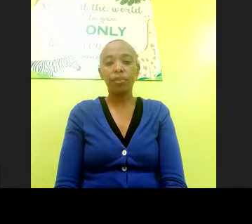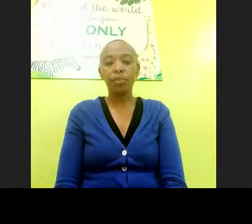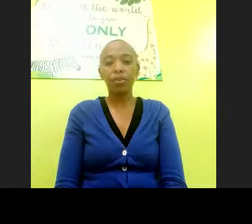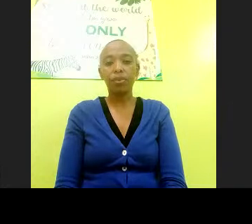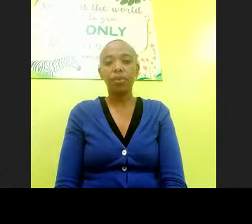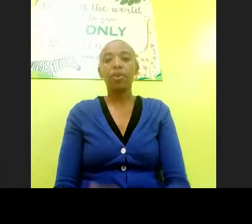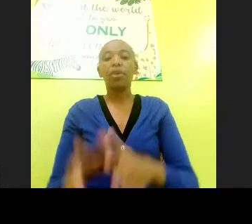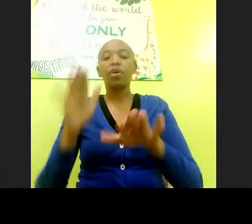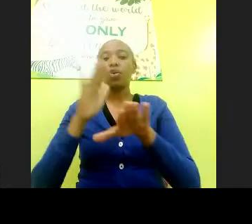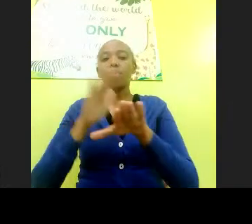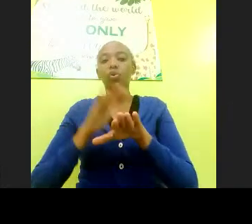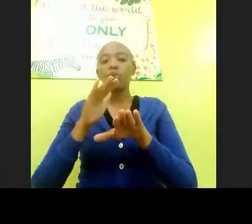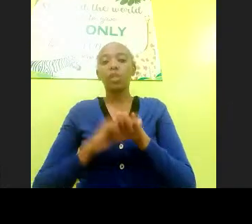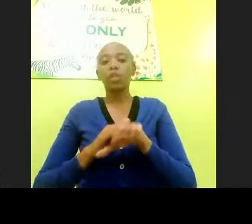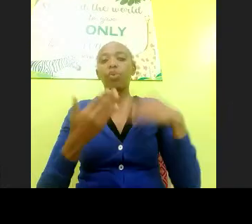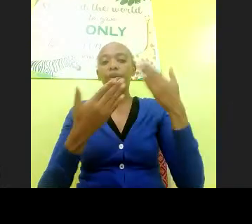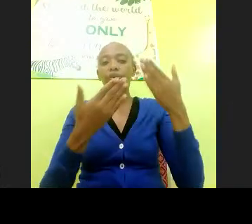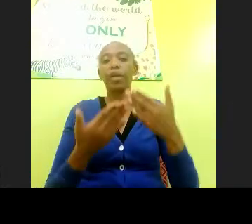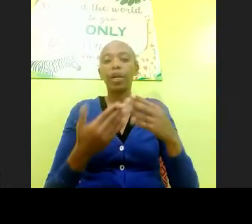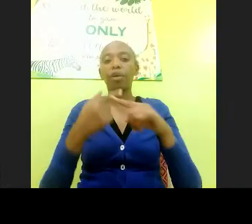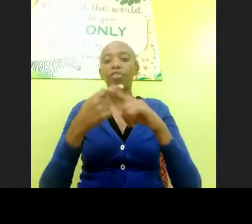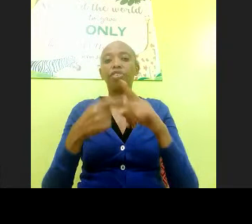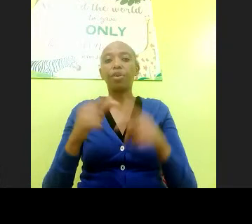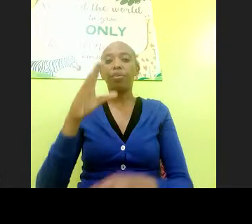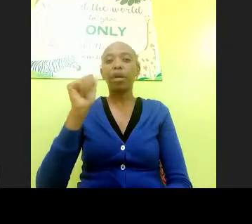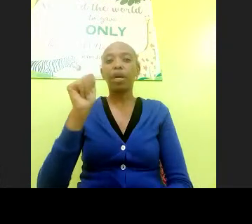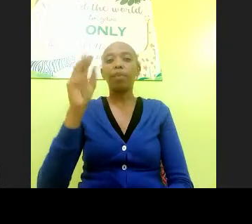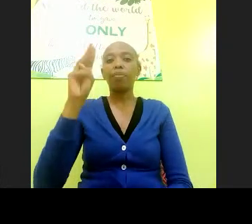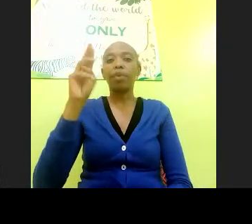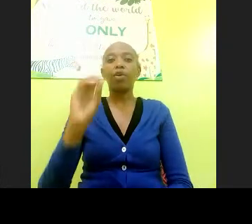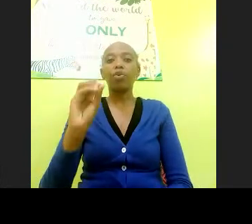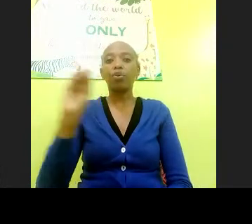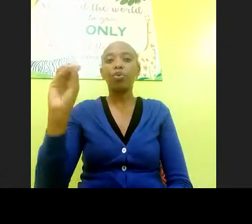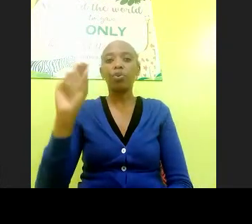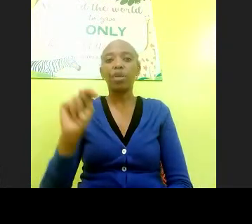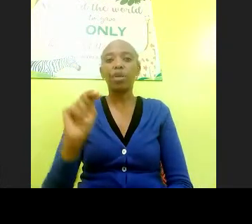Great. Welcome, Mumbe from Cameroon.